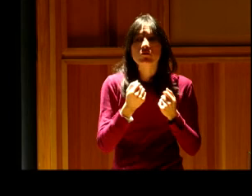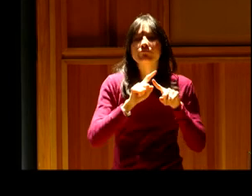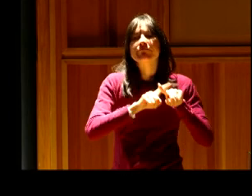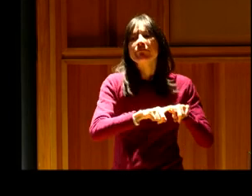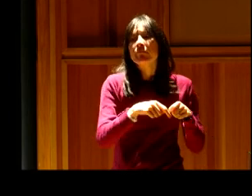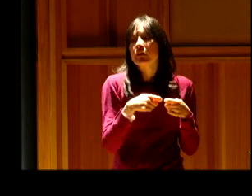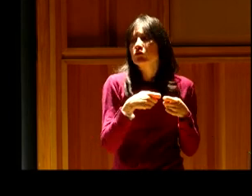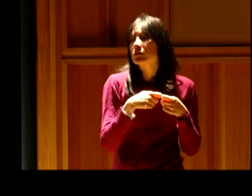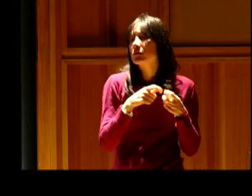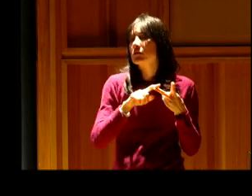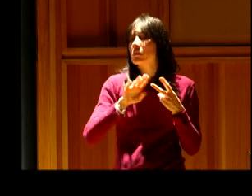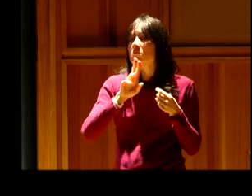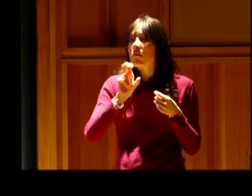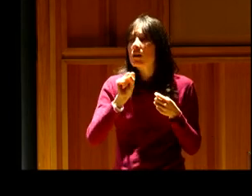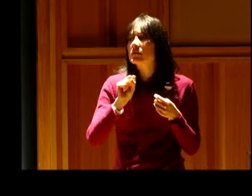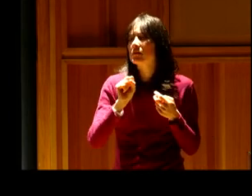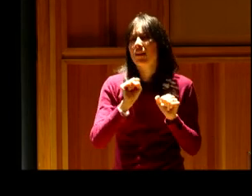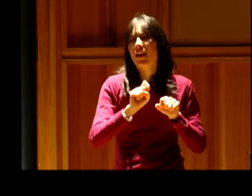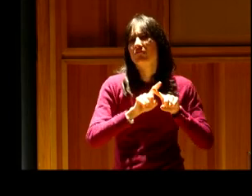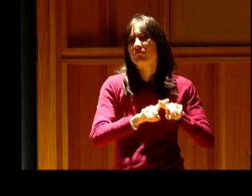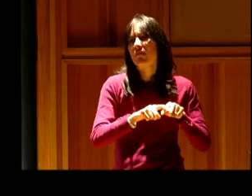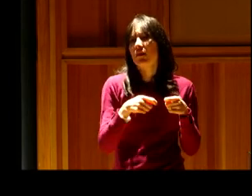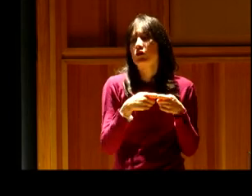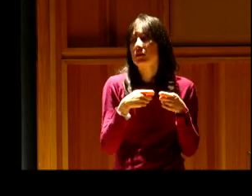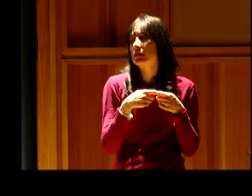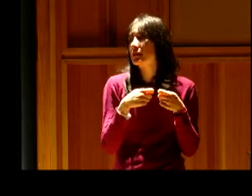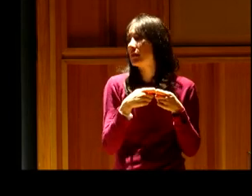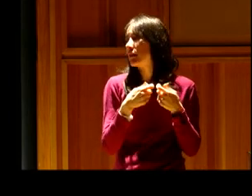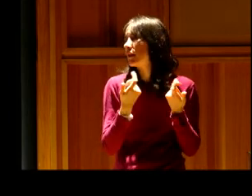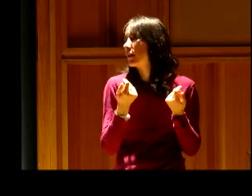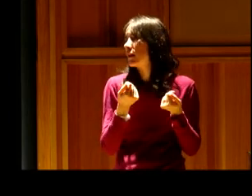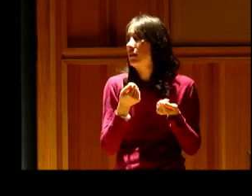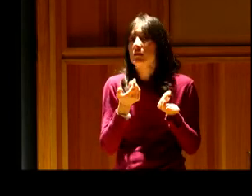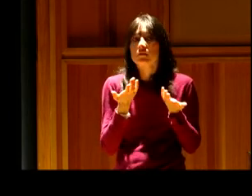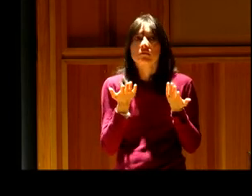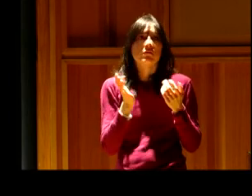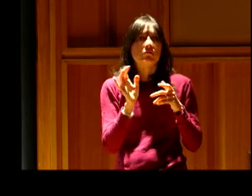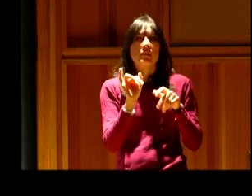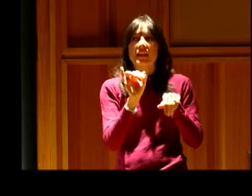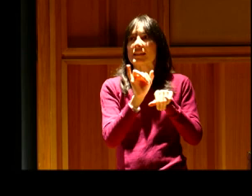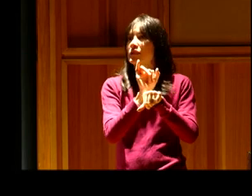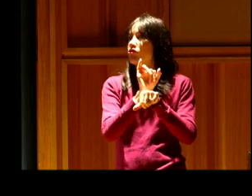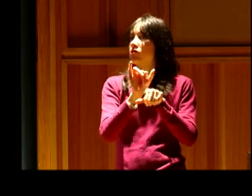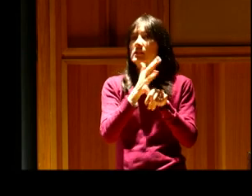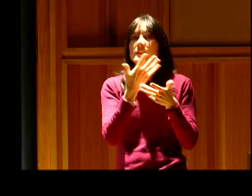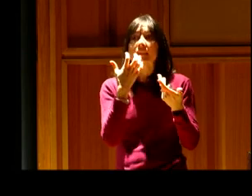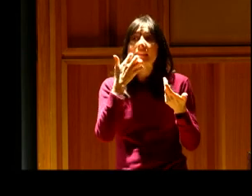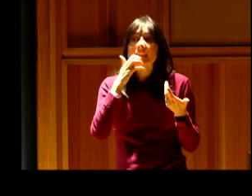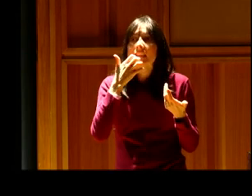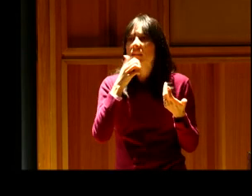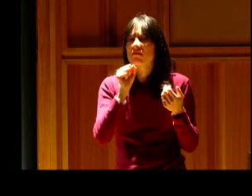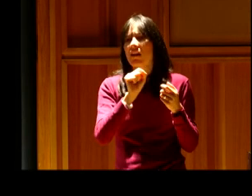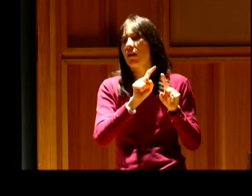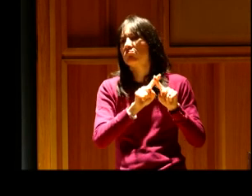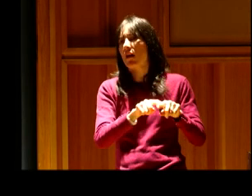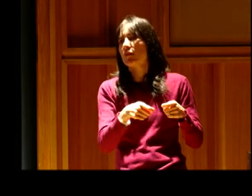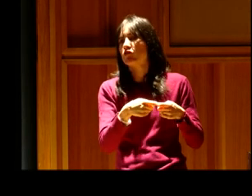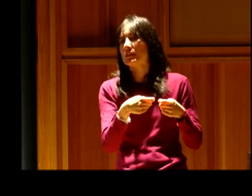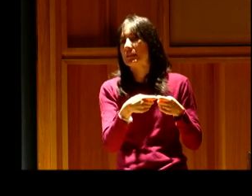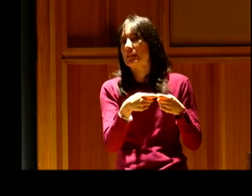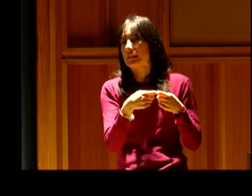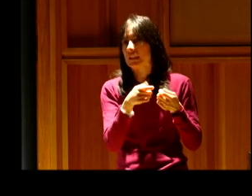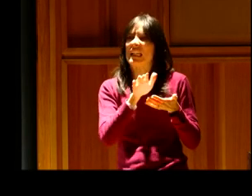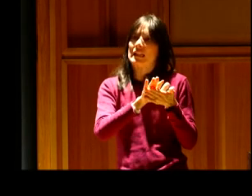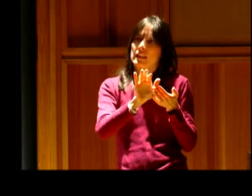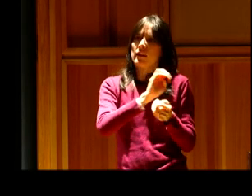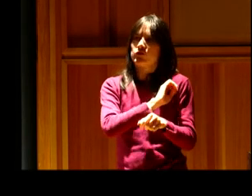our buses, our industrial processes, and our heating. So look at this